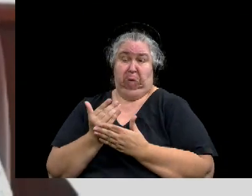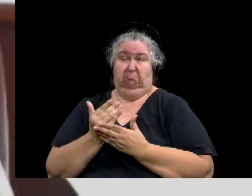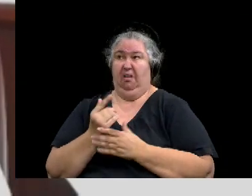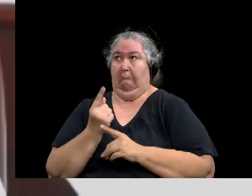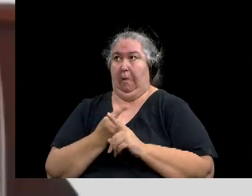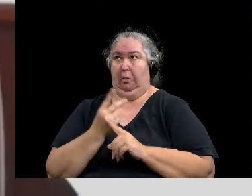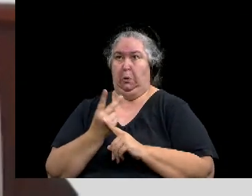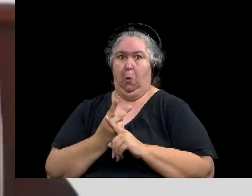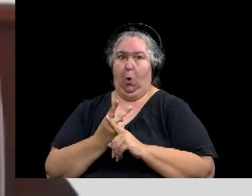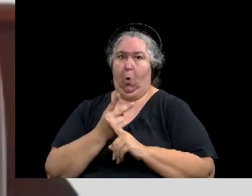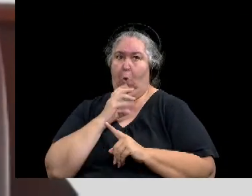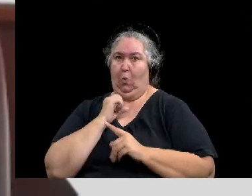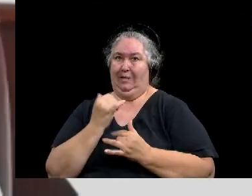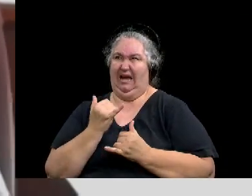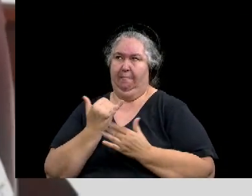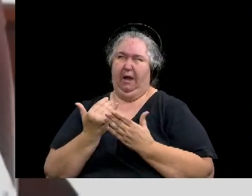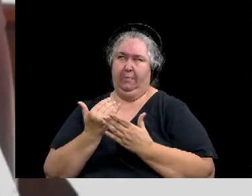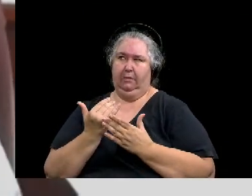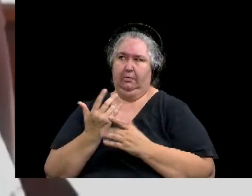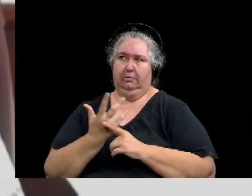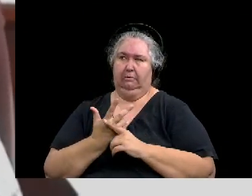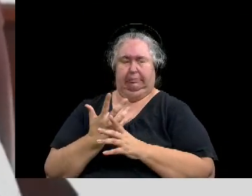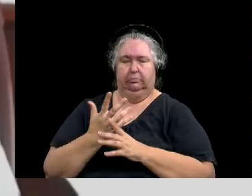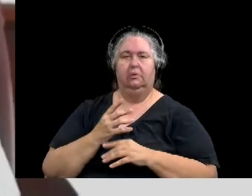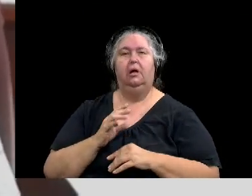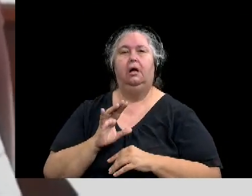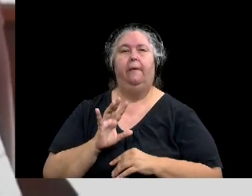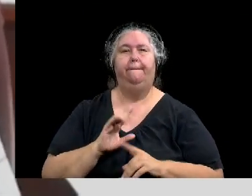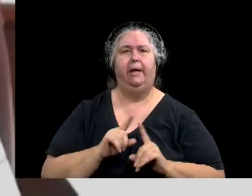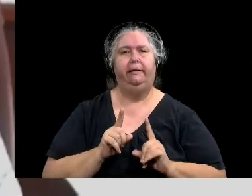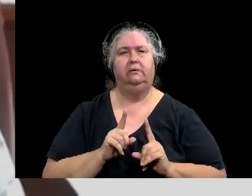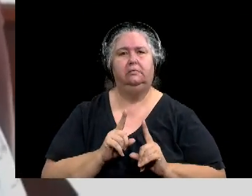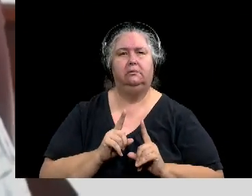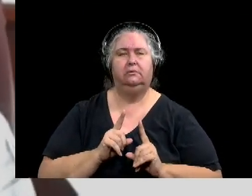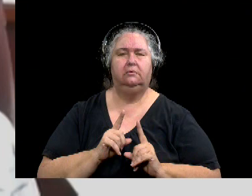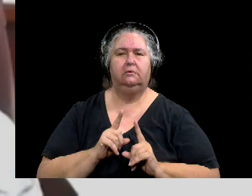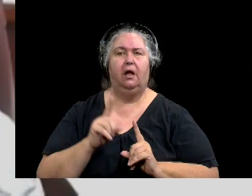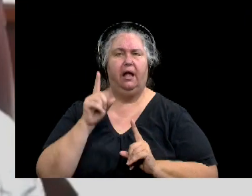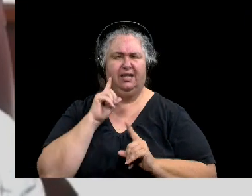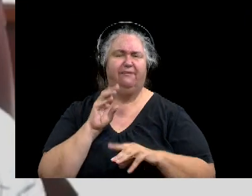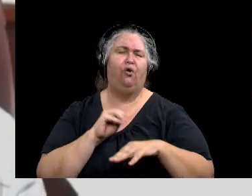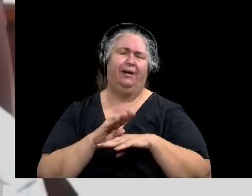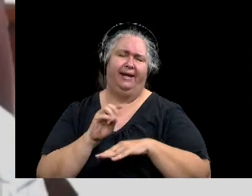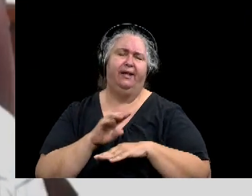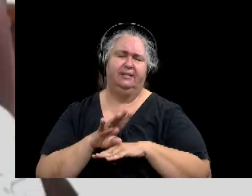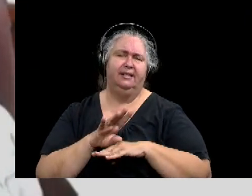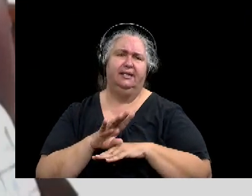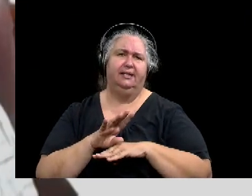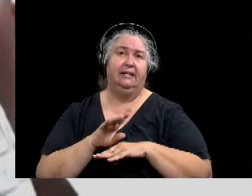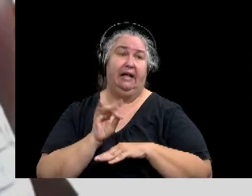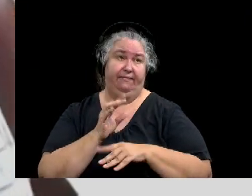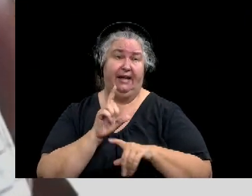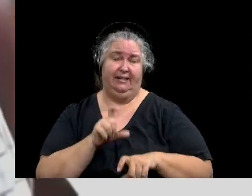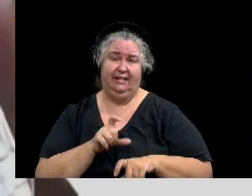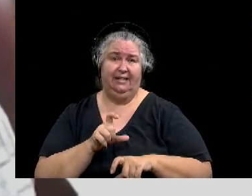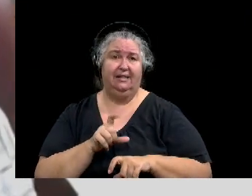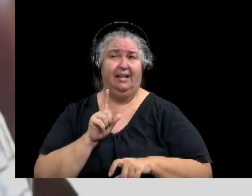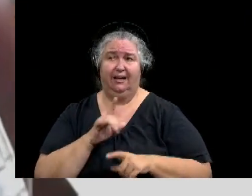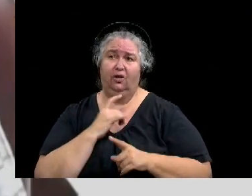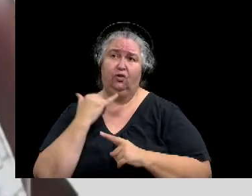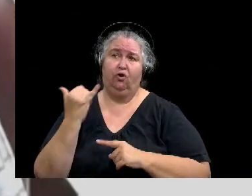old now, maybe a bit more. And it is for counseling, if they so desire. They can